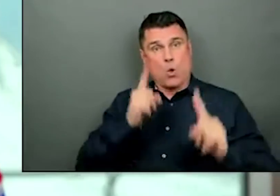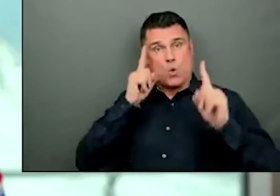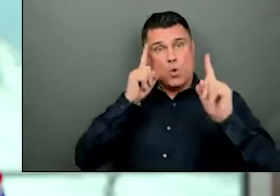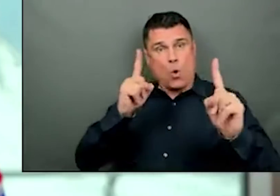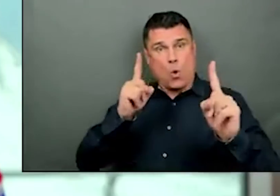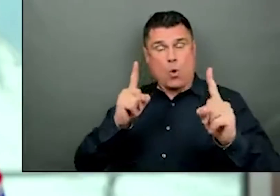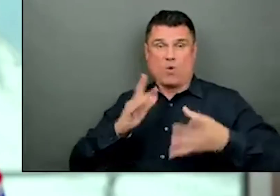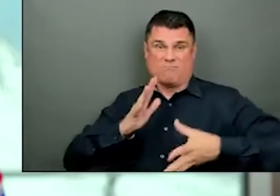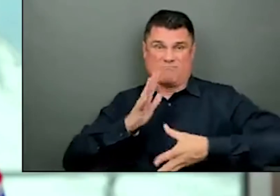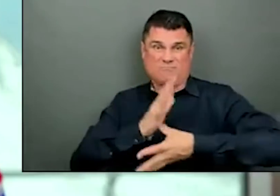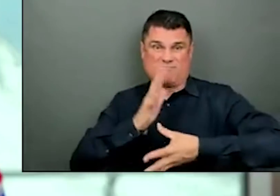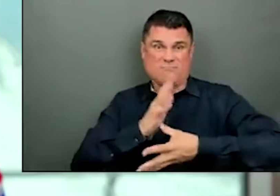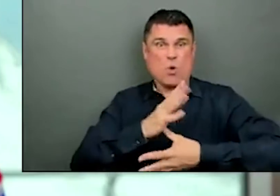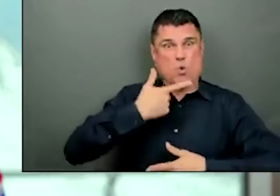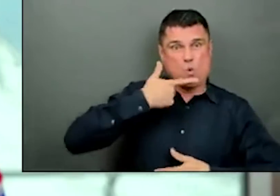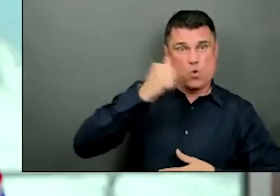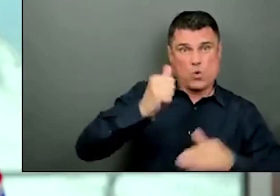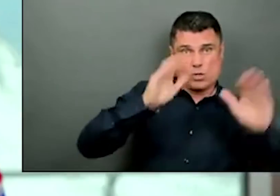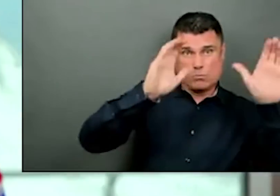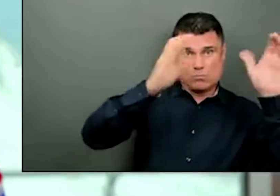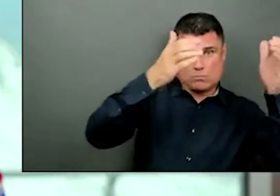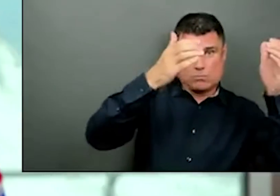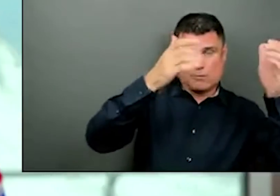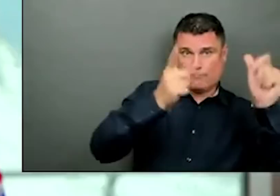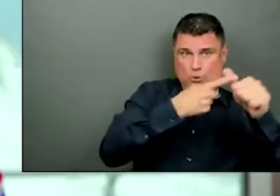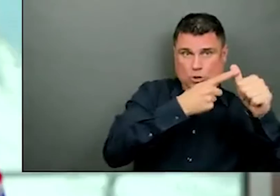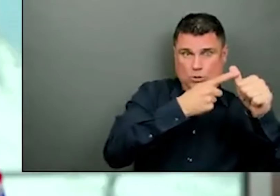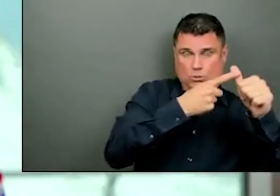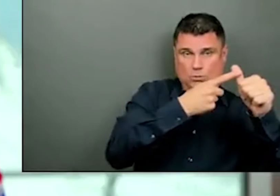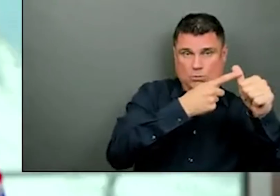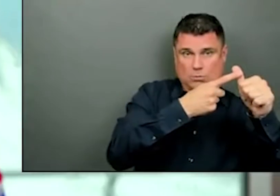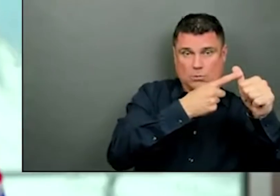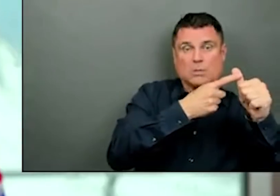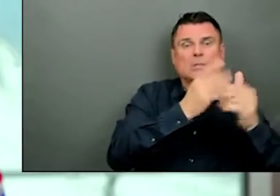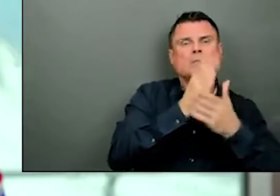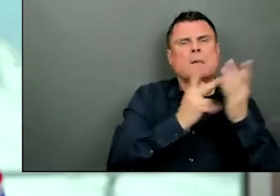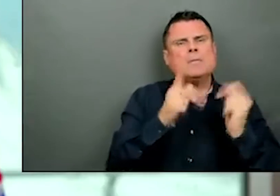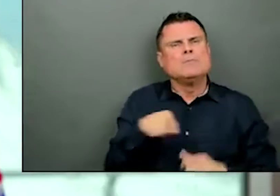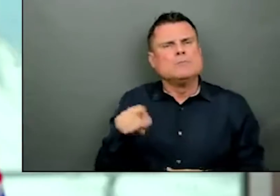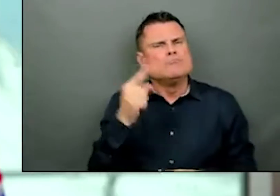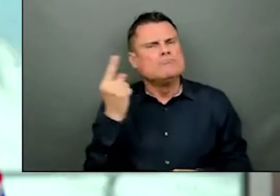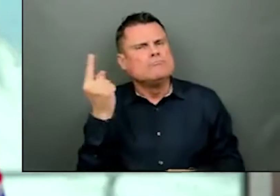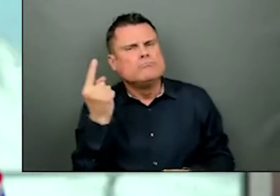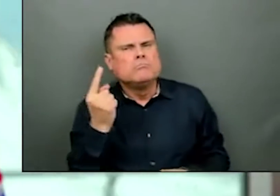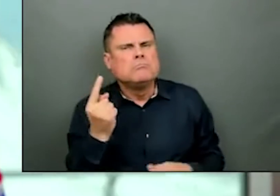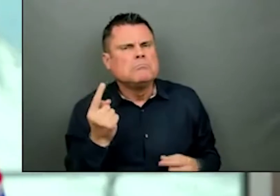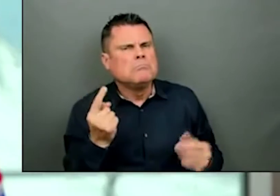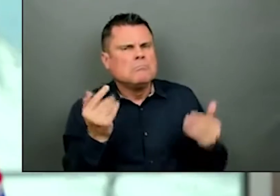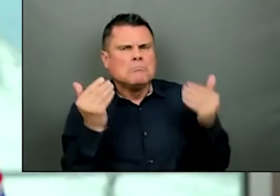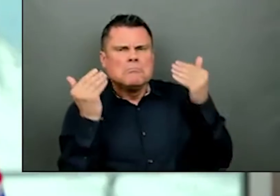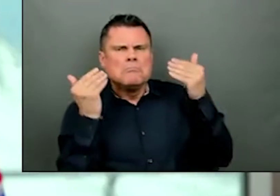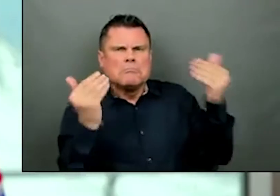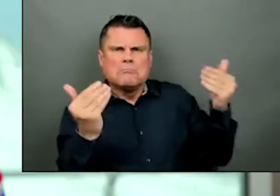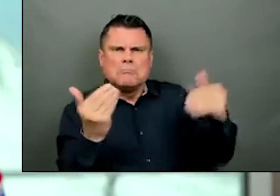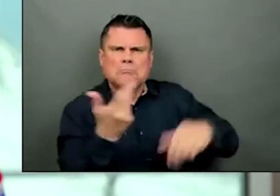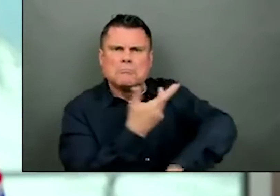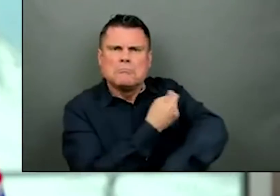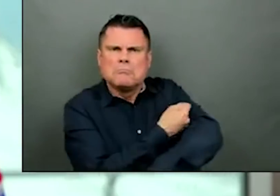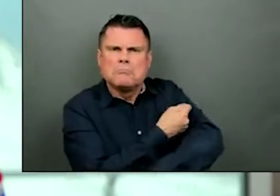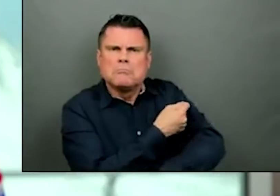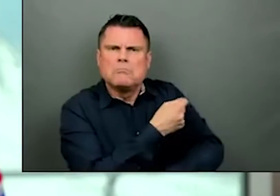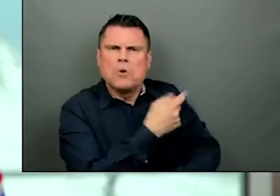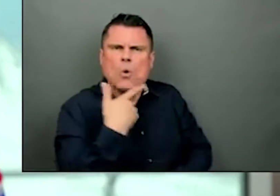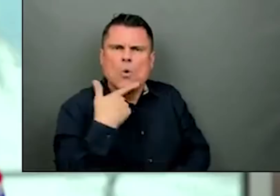we know that they are at risk. And how come we're not immunizing the family caregivers as well, whether that's somebody who's caring